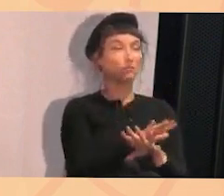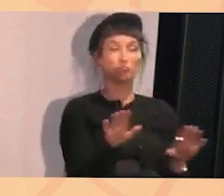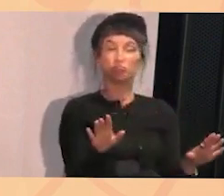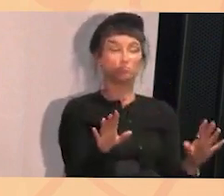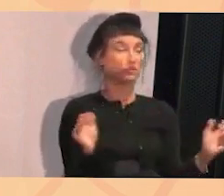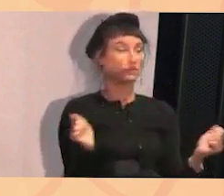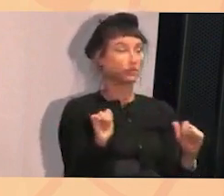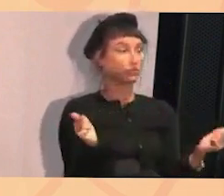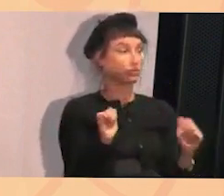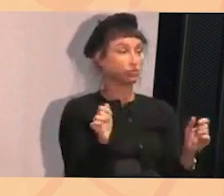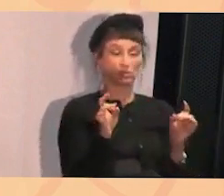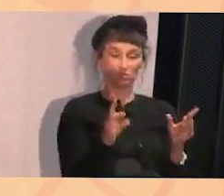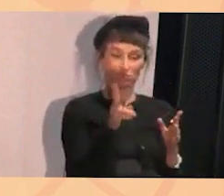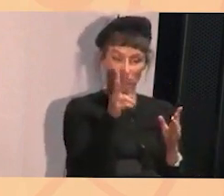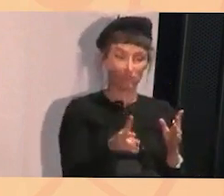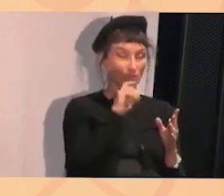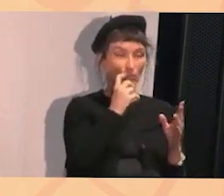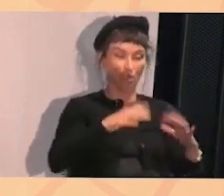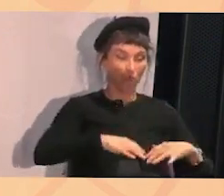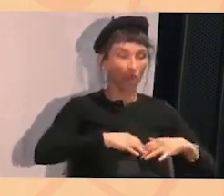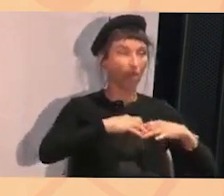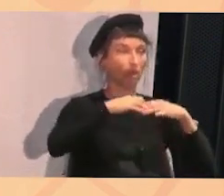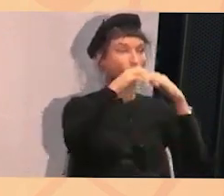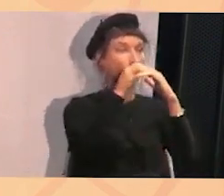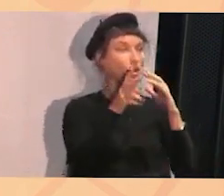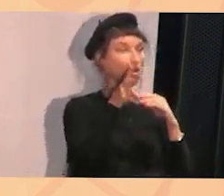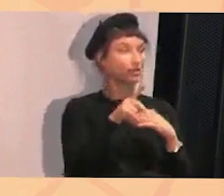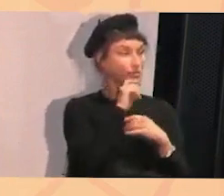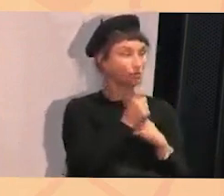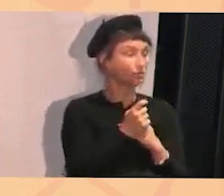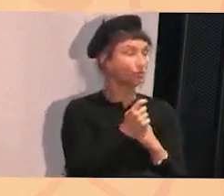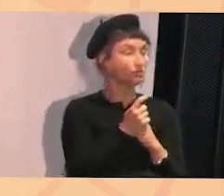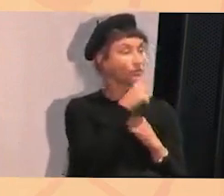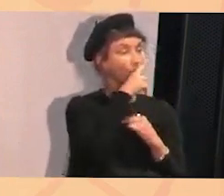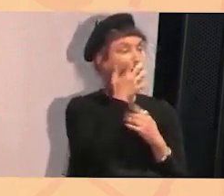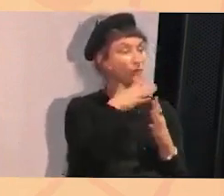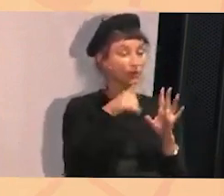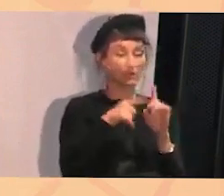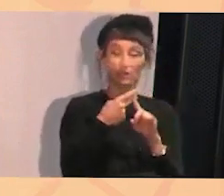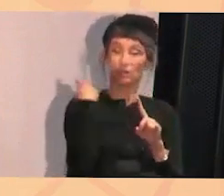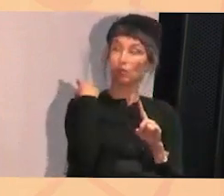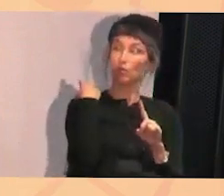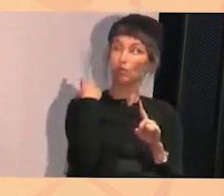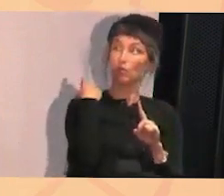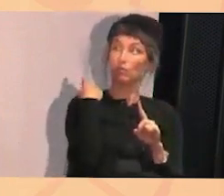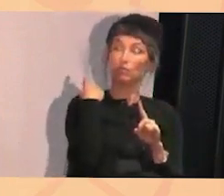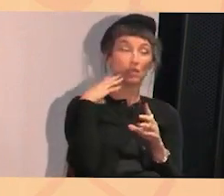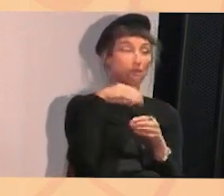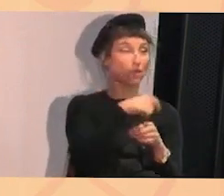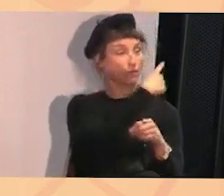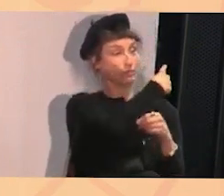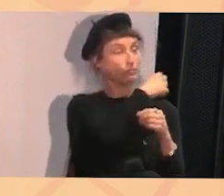going to start here and rebuild those people 50 years ago that was in this